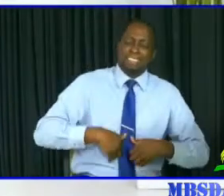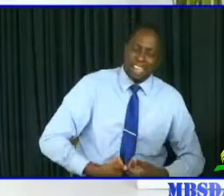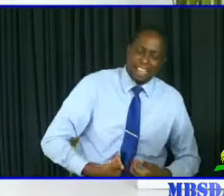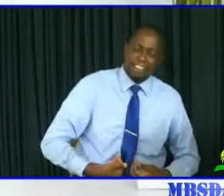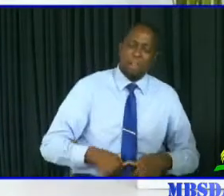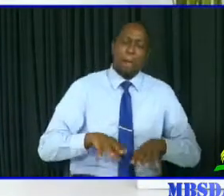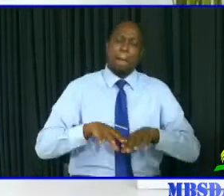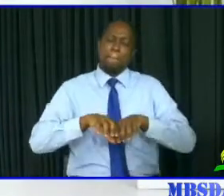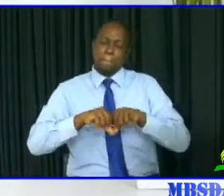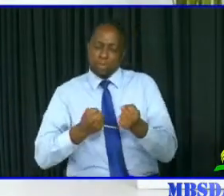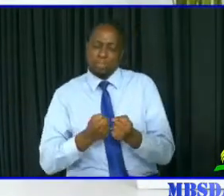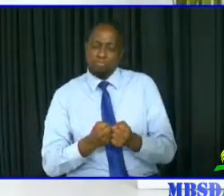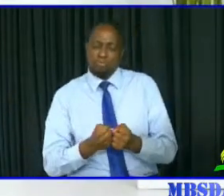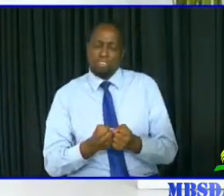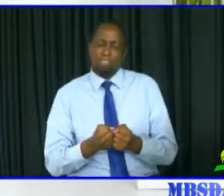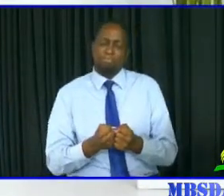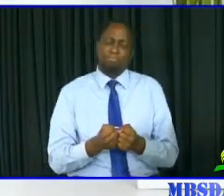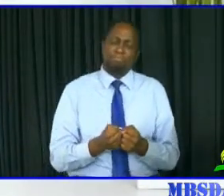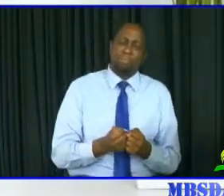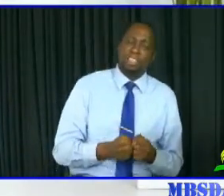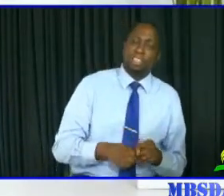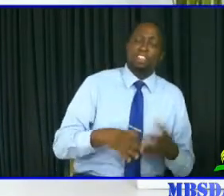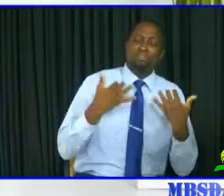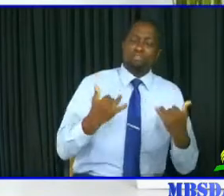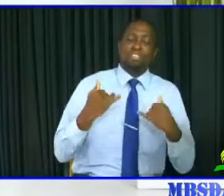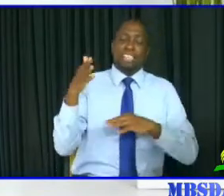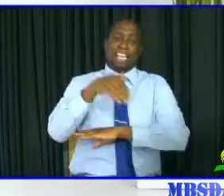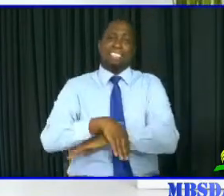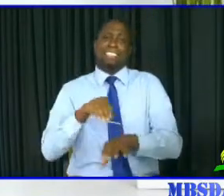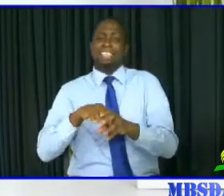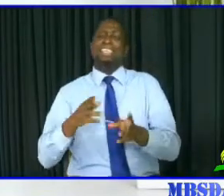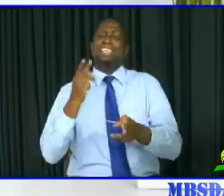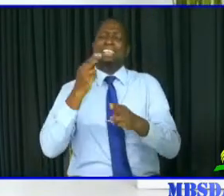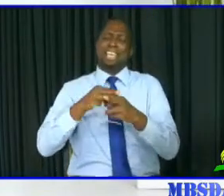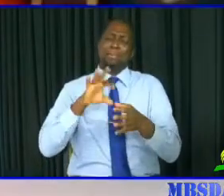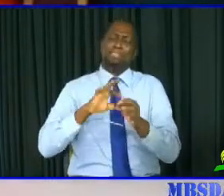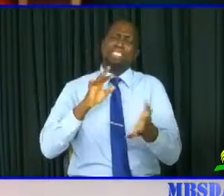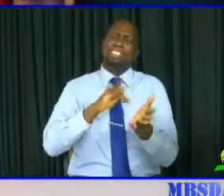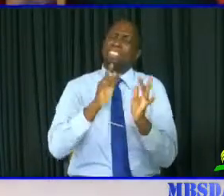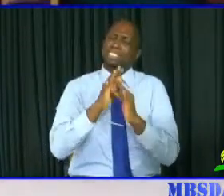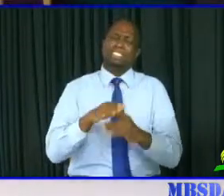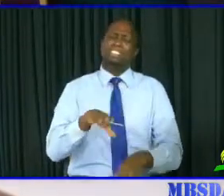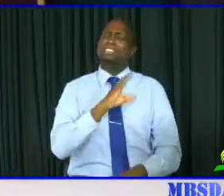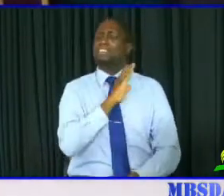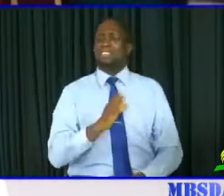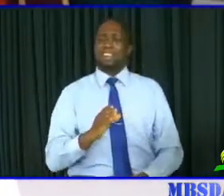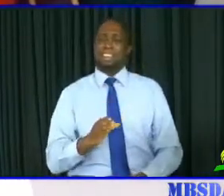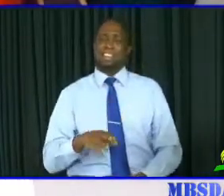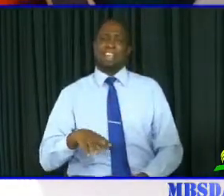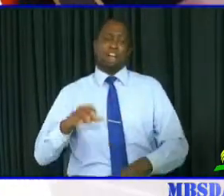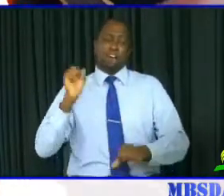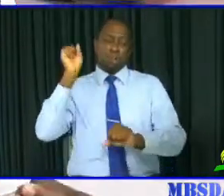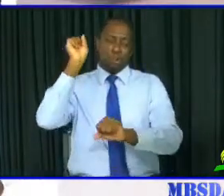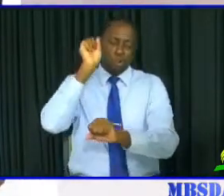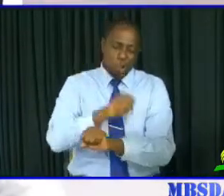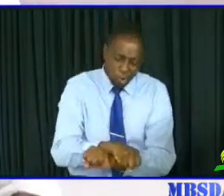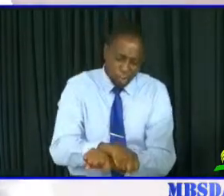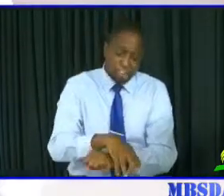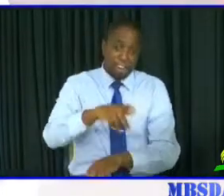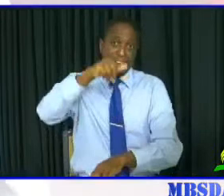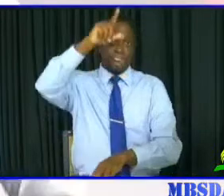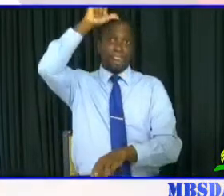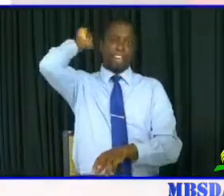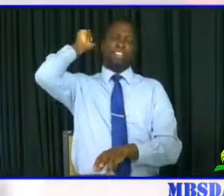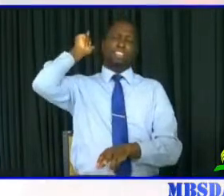professional life that is falling apart. Tonight, in the name of Jesus Christ of Nazareth, the conquering lion of the tribe